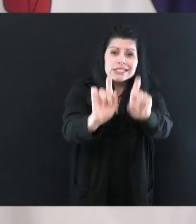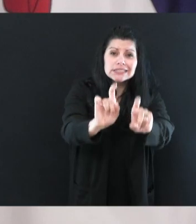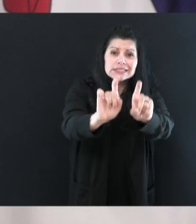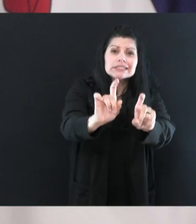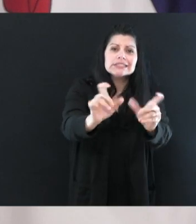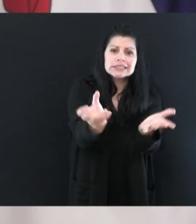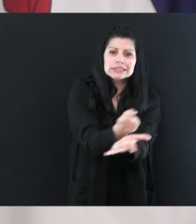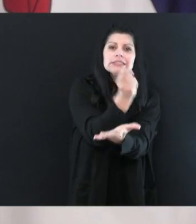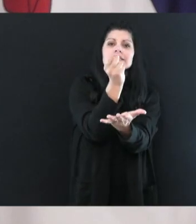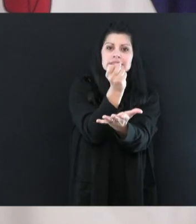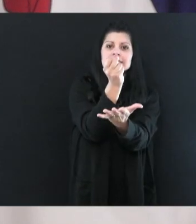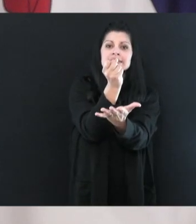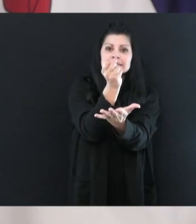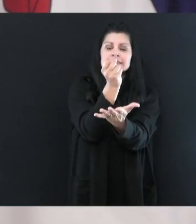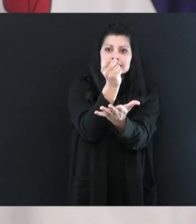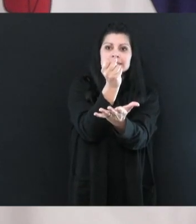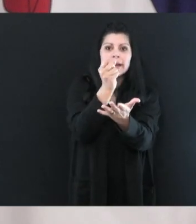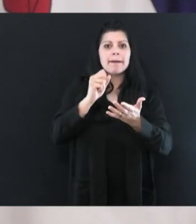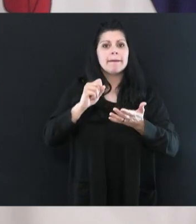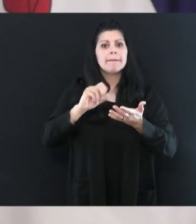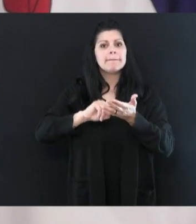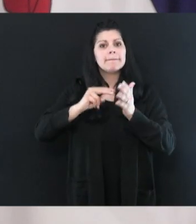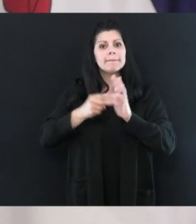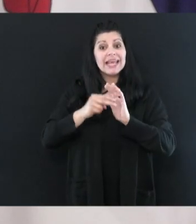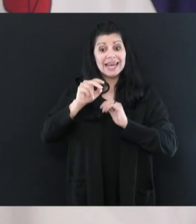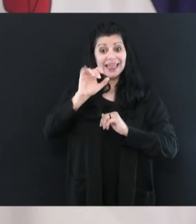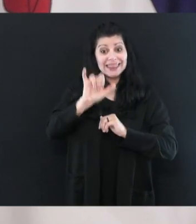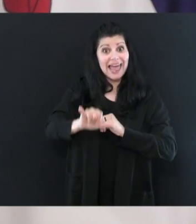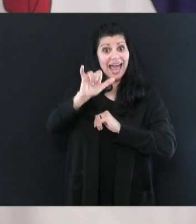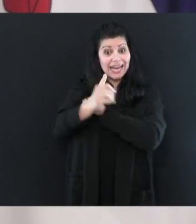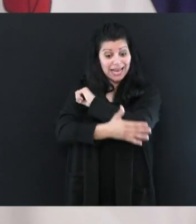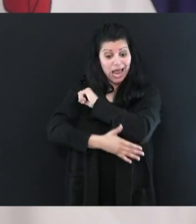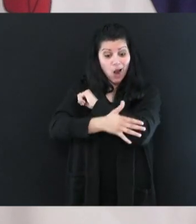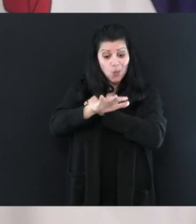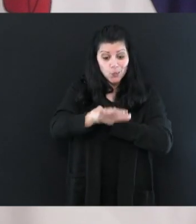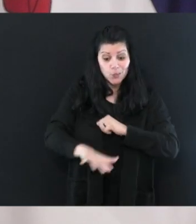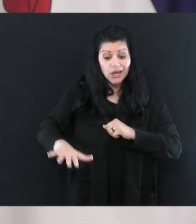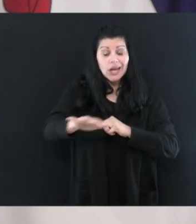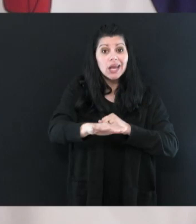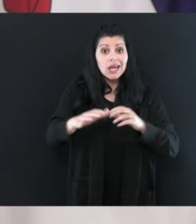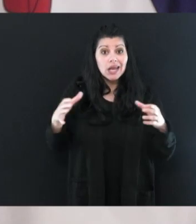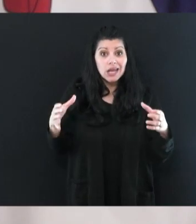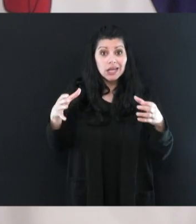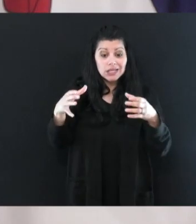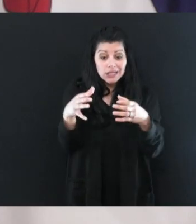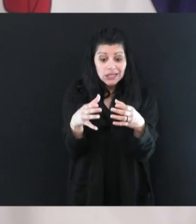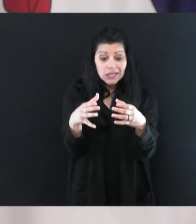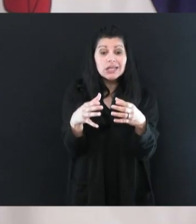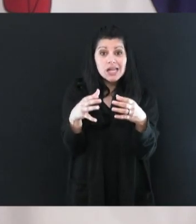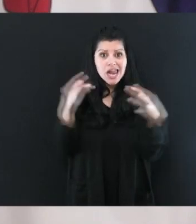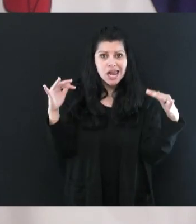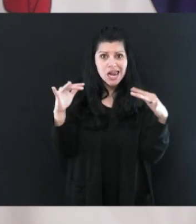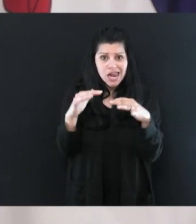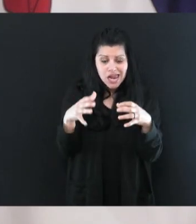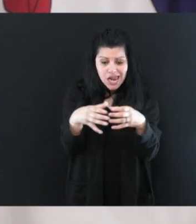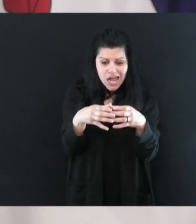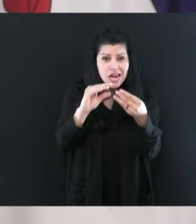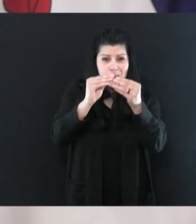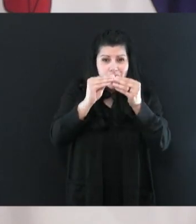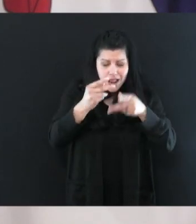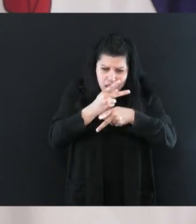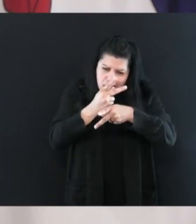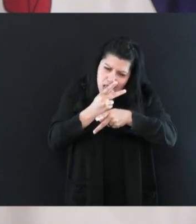cross-section of the entire county than if we were just testing the sick. I mean, that makes complete sense, does it